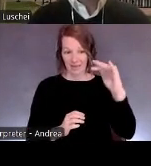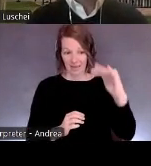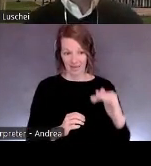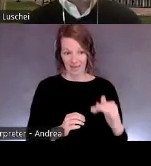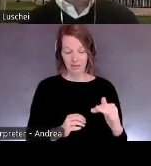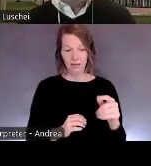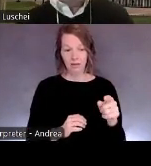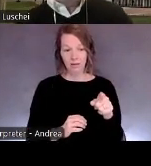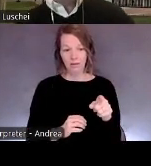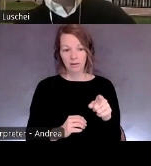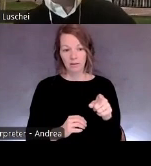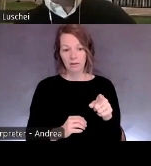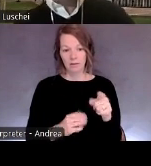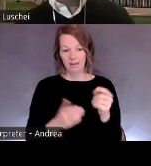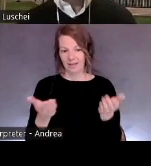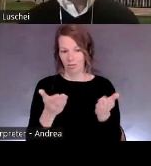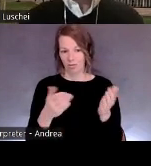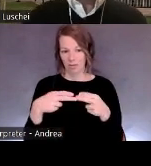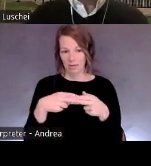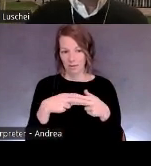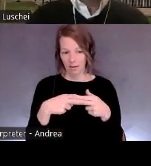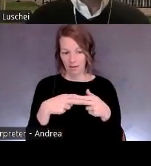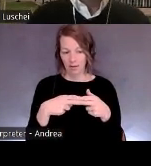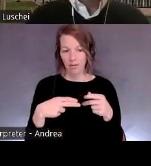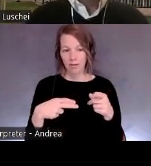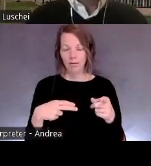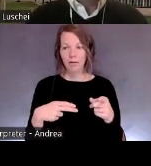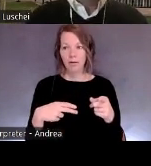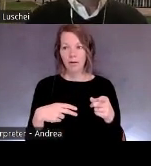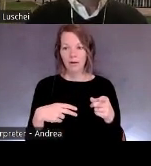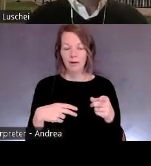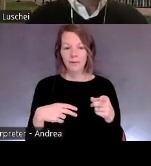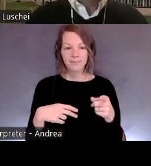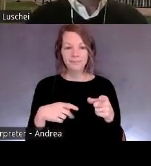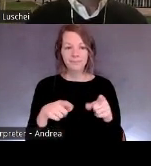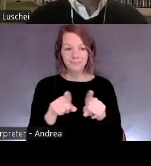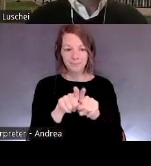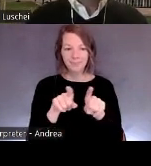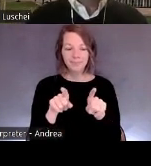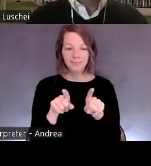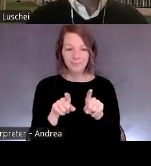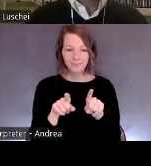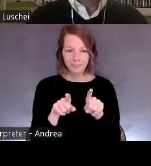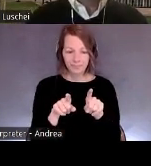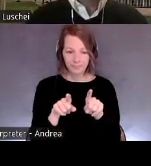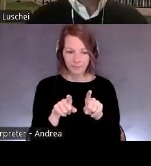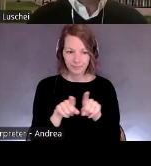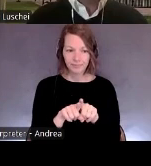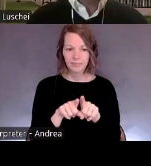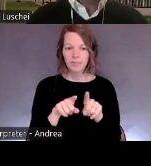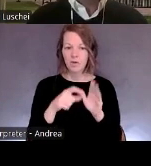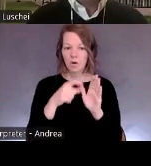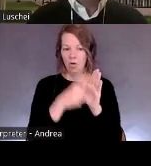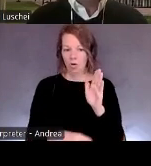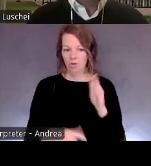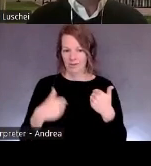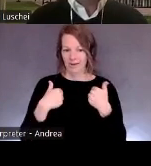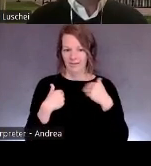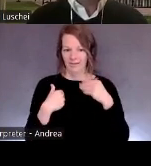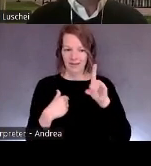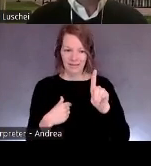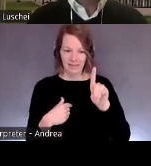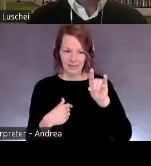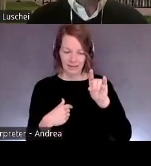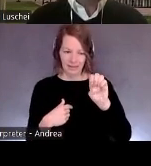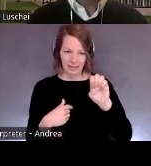the here on the slide are also articles that that have a DEI orientation as well